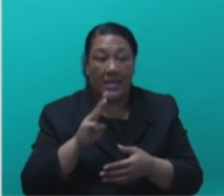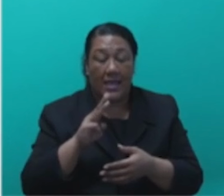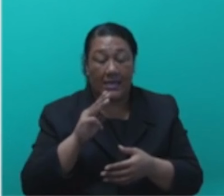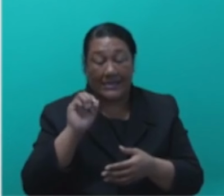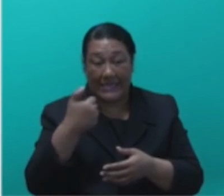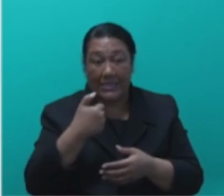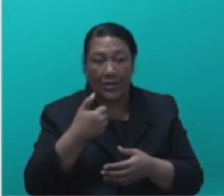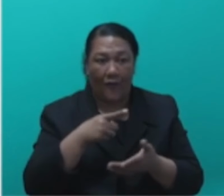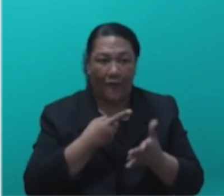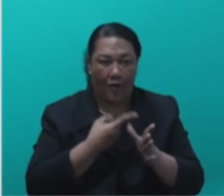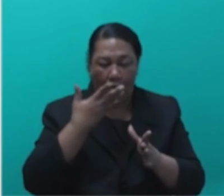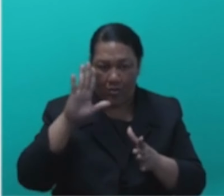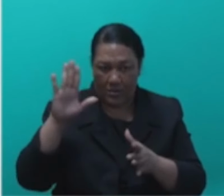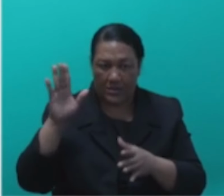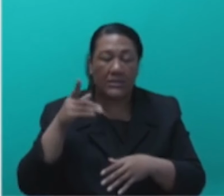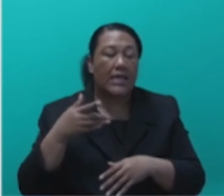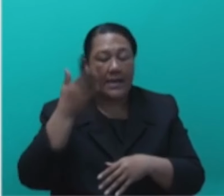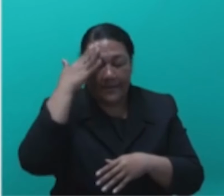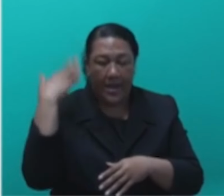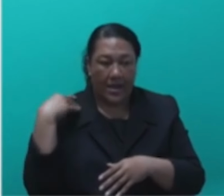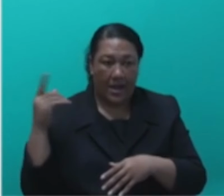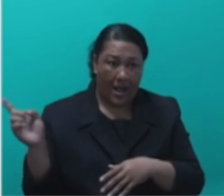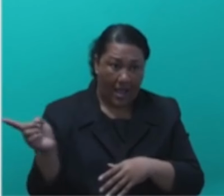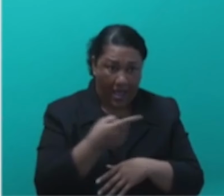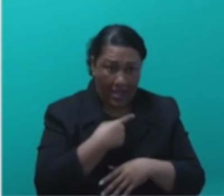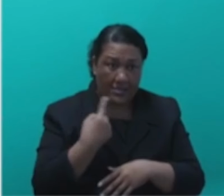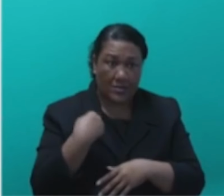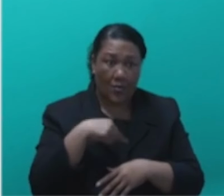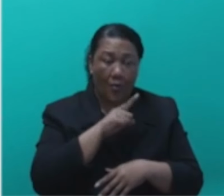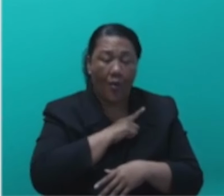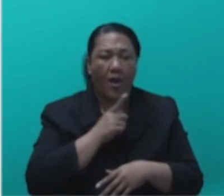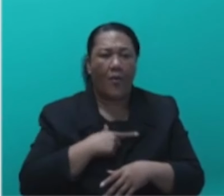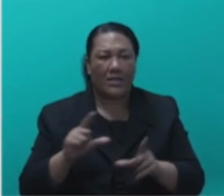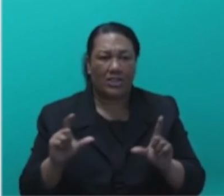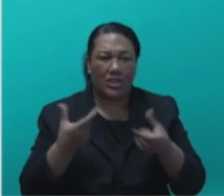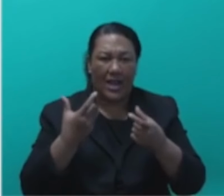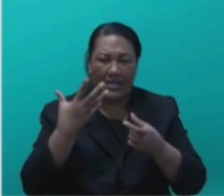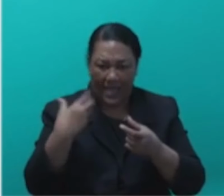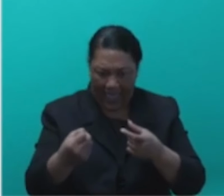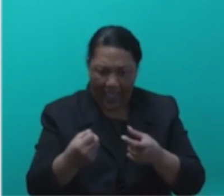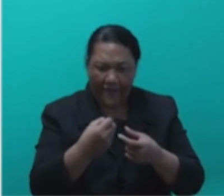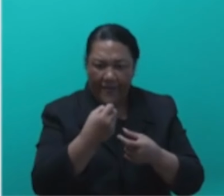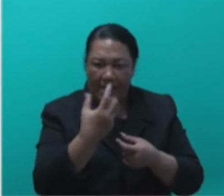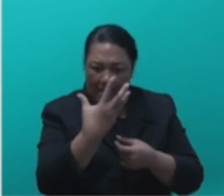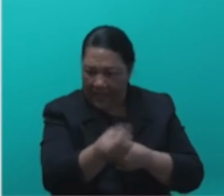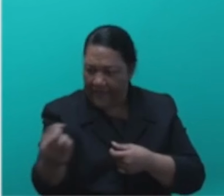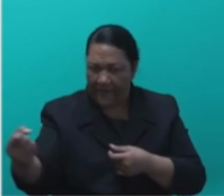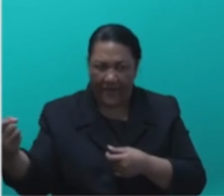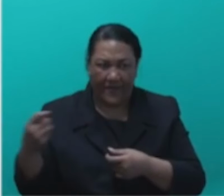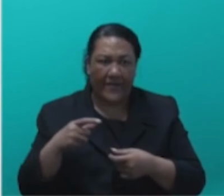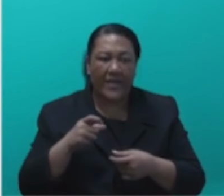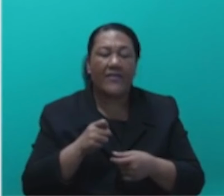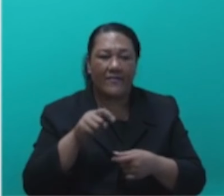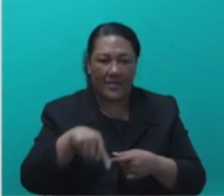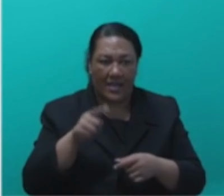stark reminder to all that were present of the challenges that we face on this side of the